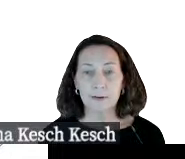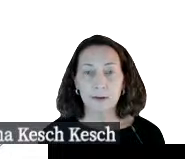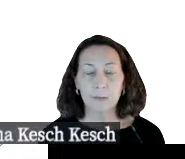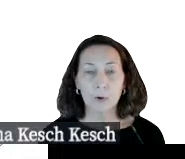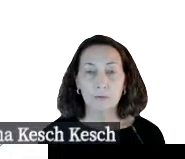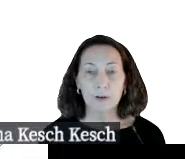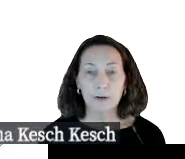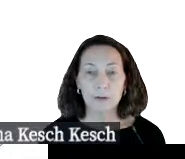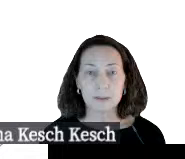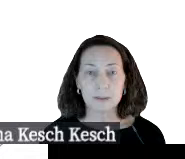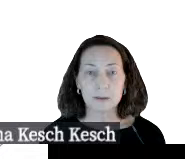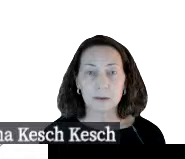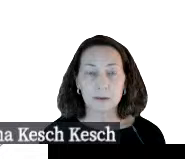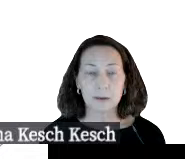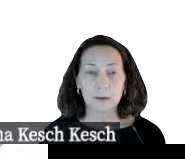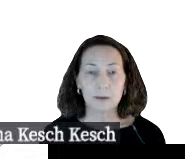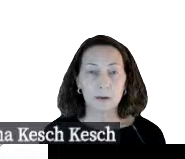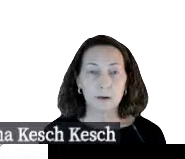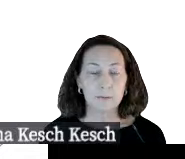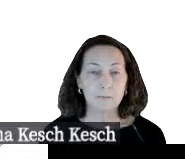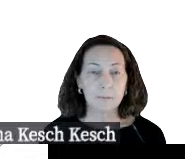736-010-0025, motor vehicles.